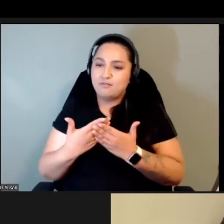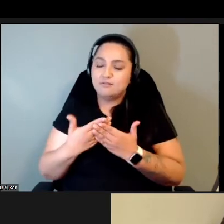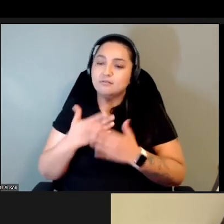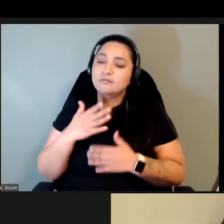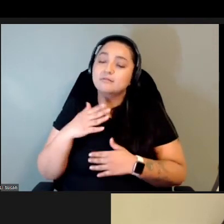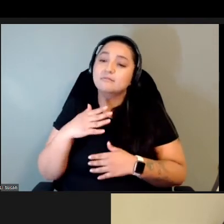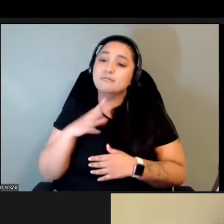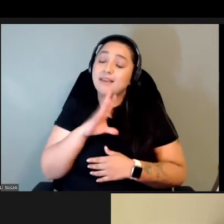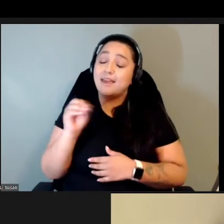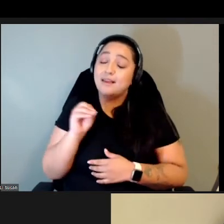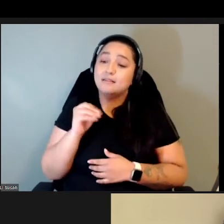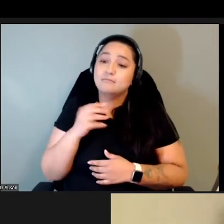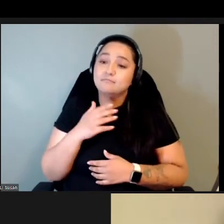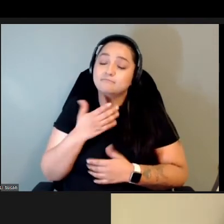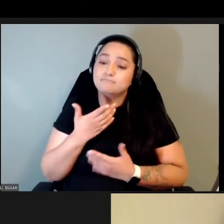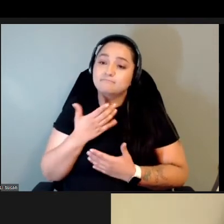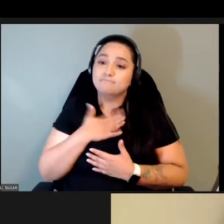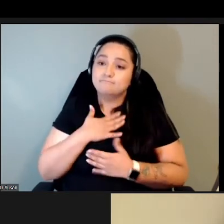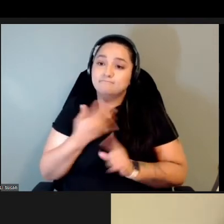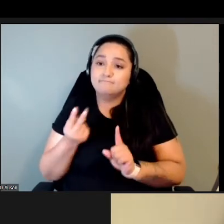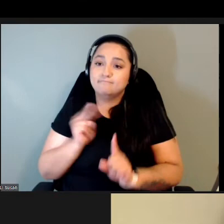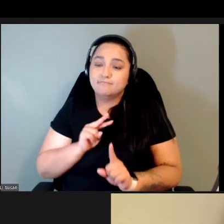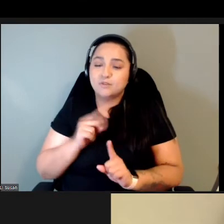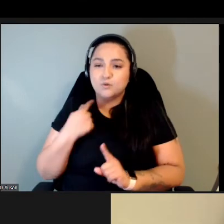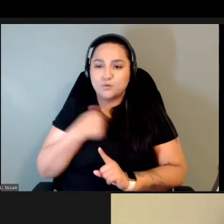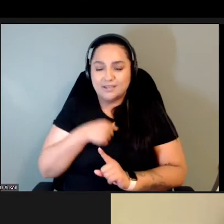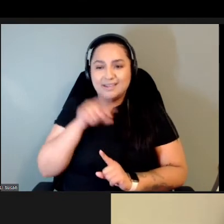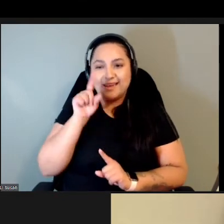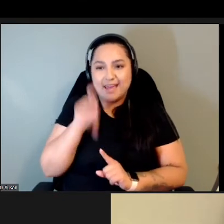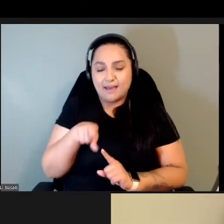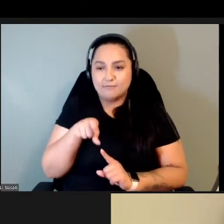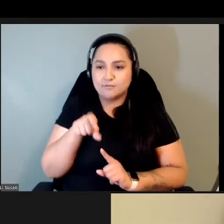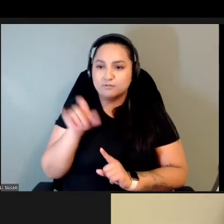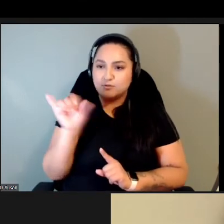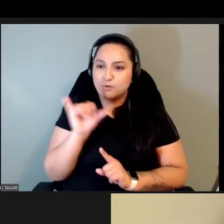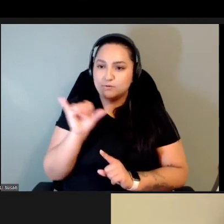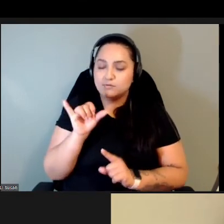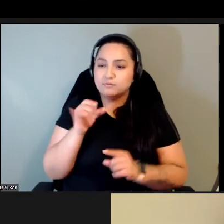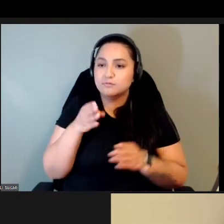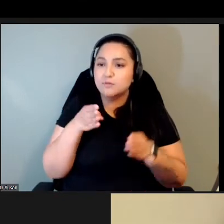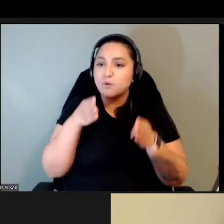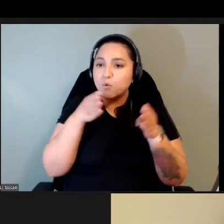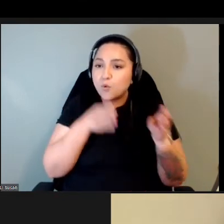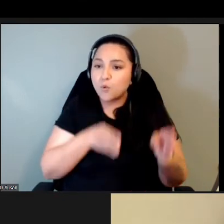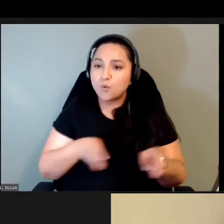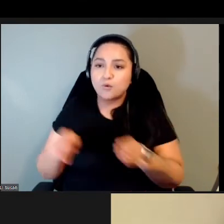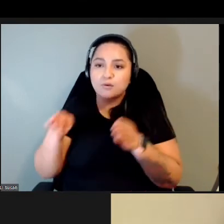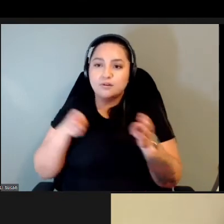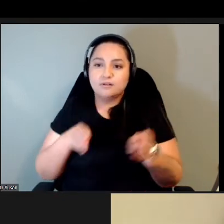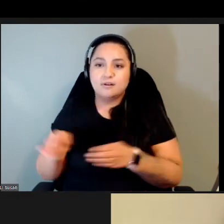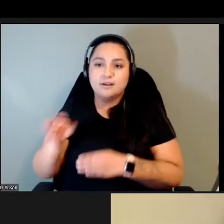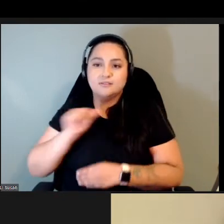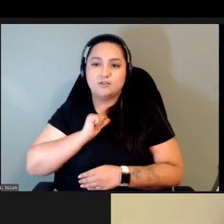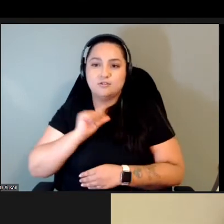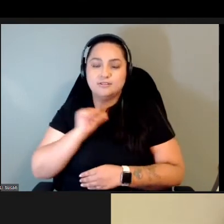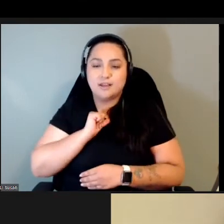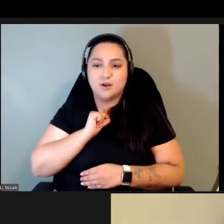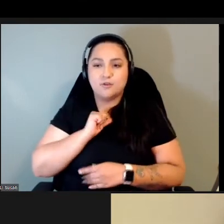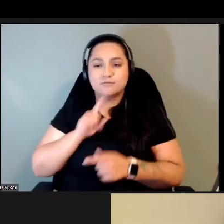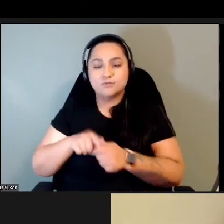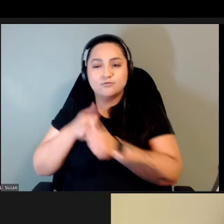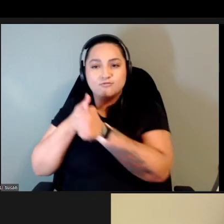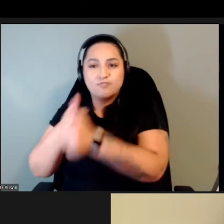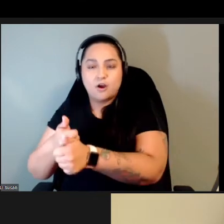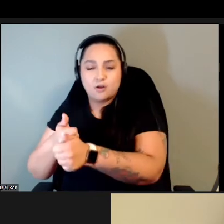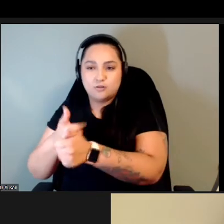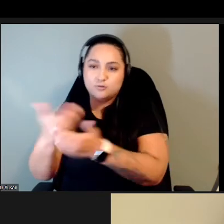on how do we organize ourselves to go to that direction. And I see clearly that cooperativism